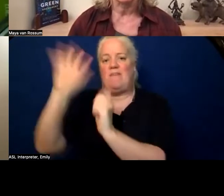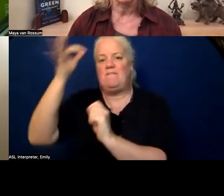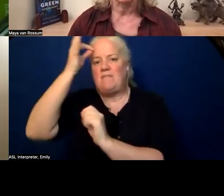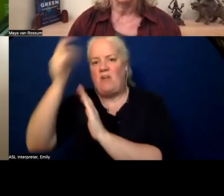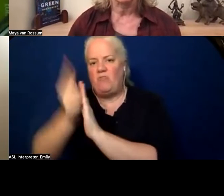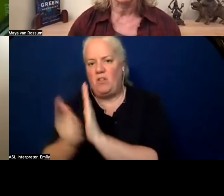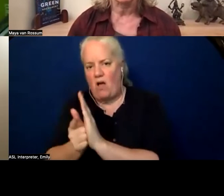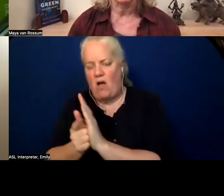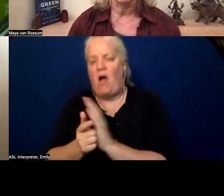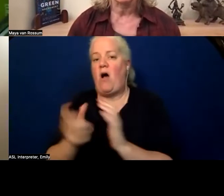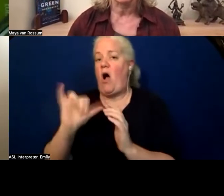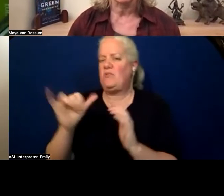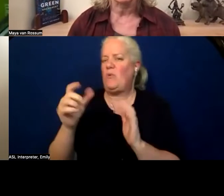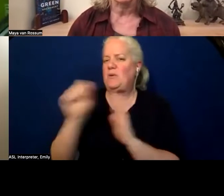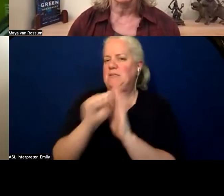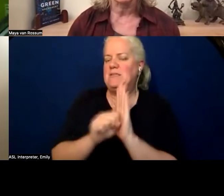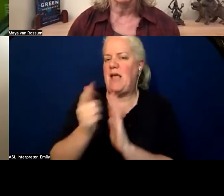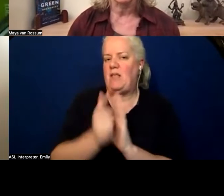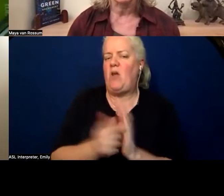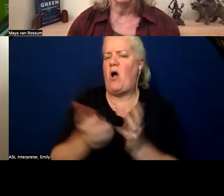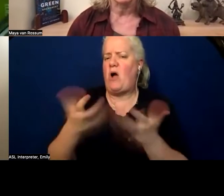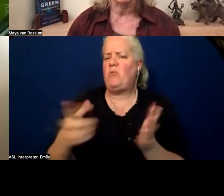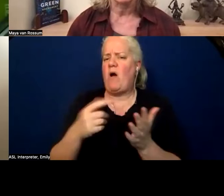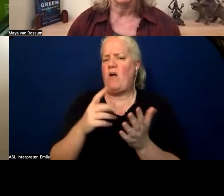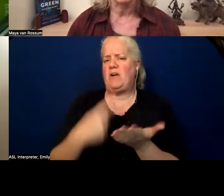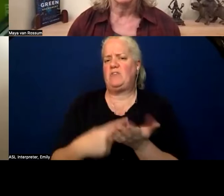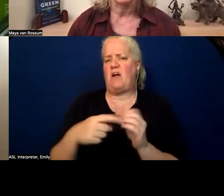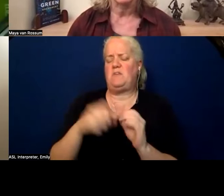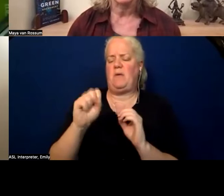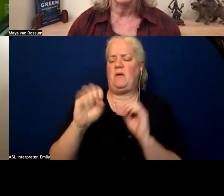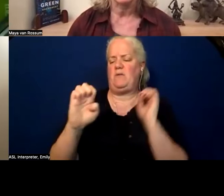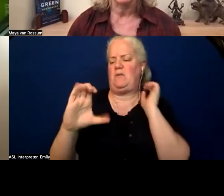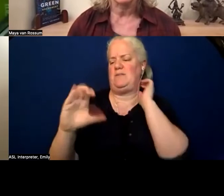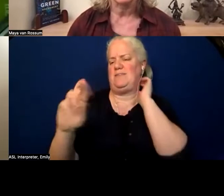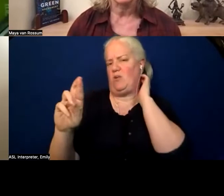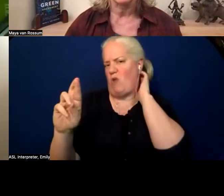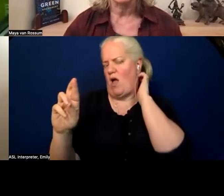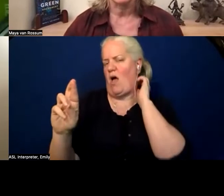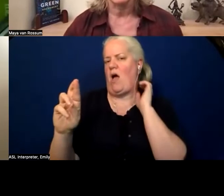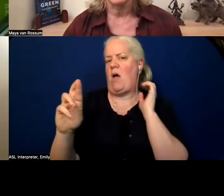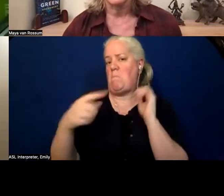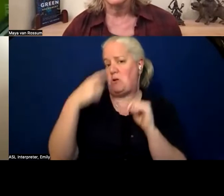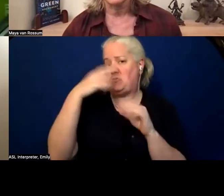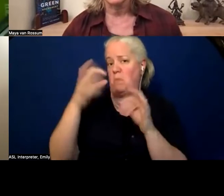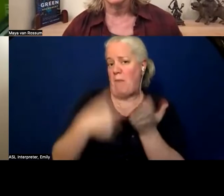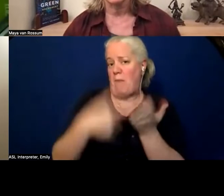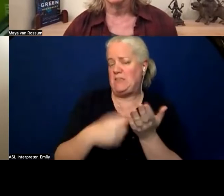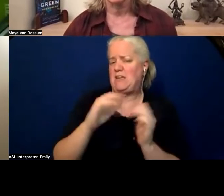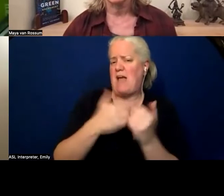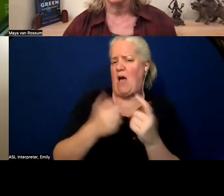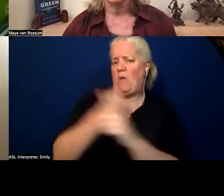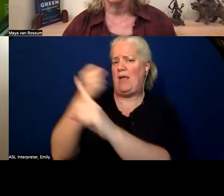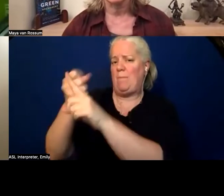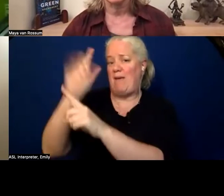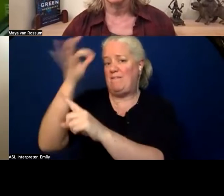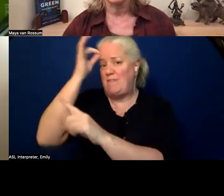federal and state law. And you talked a little bit about secret, but perhaps discussing how it would interact with federal law. Could it compel